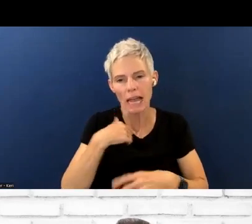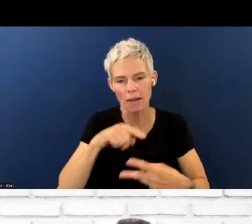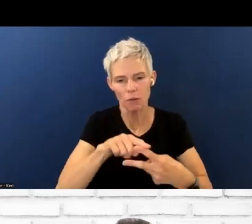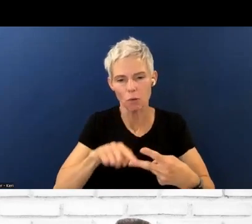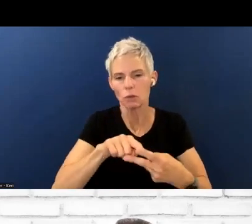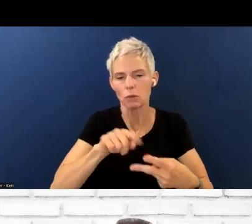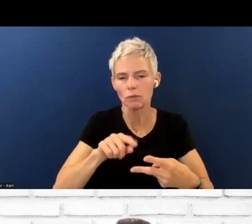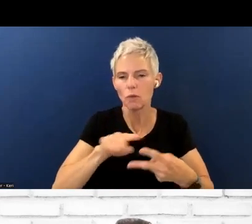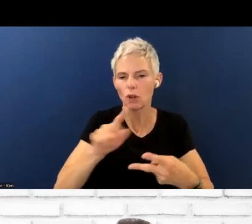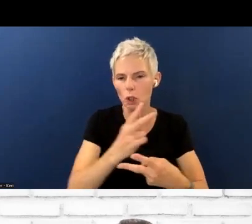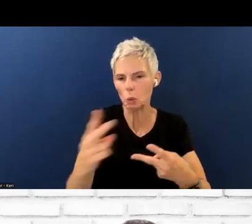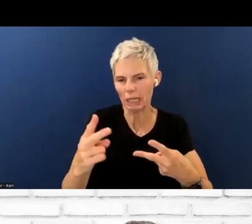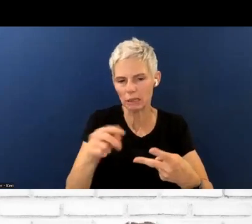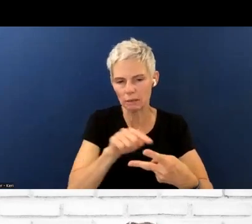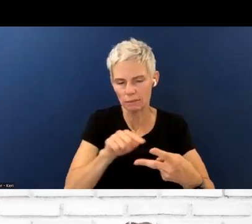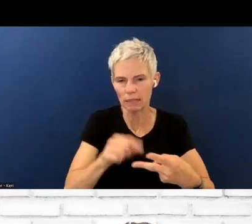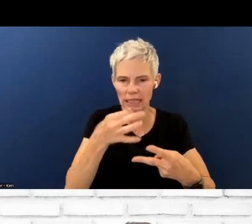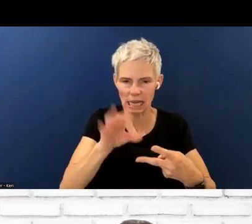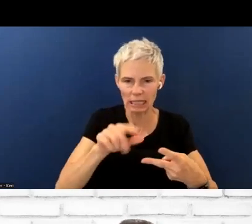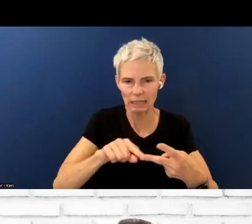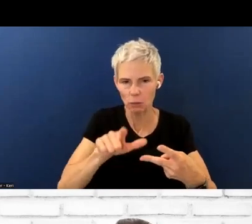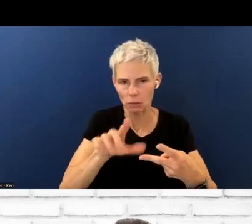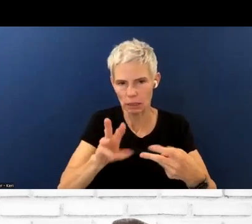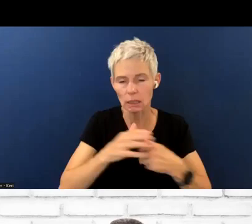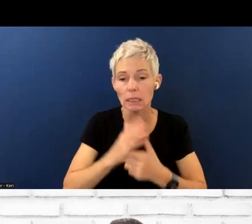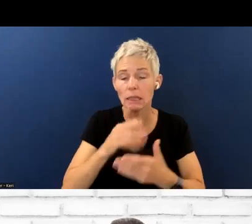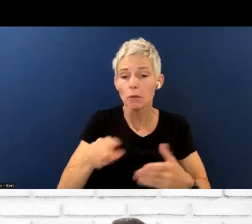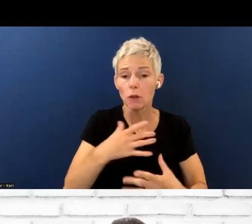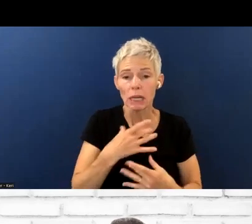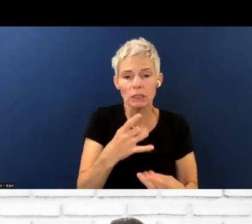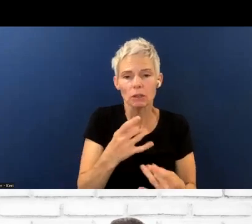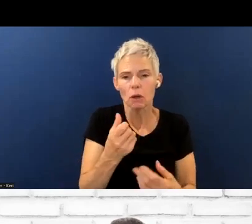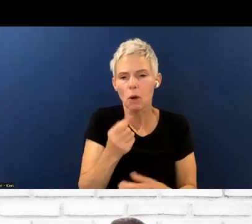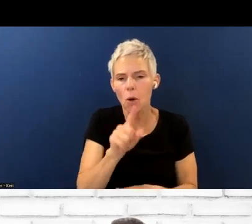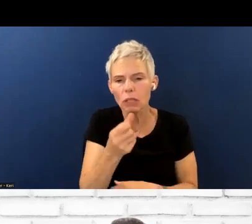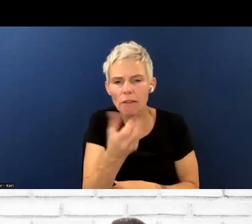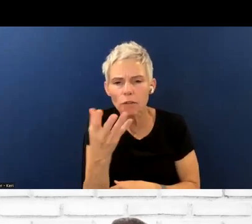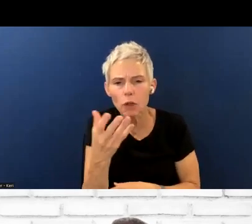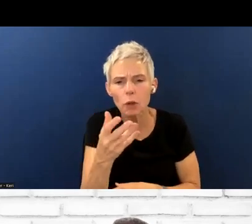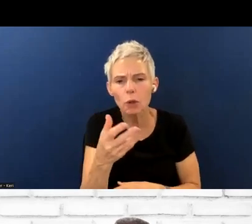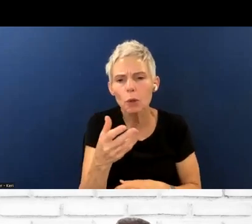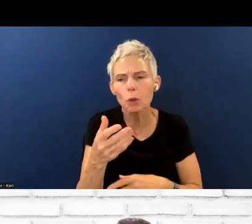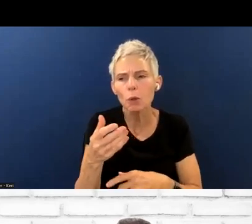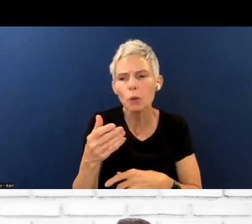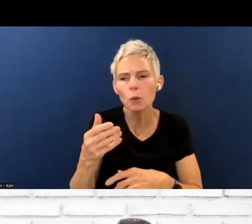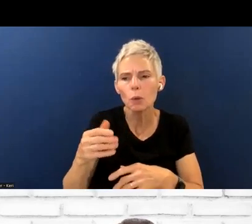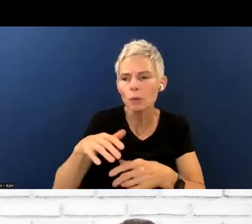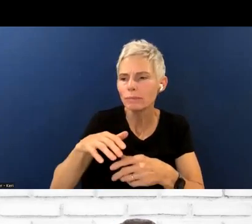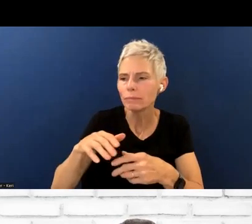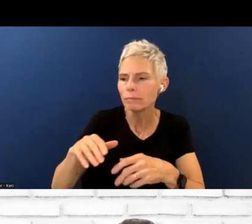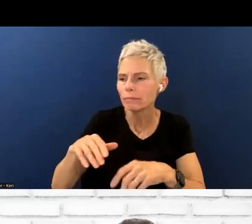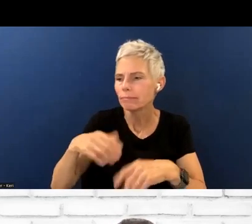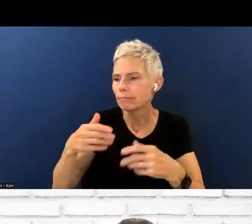too. And as a reminder that for those that are interested, there are only a few spots left in that summit. So please,